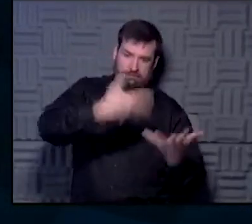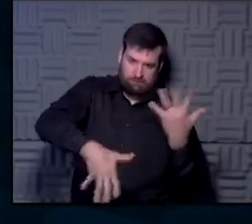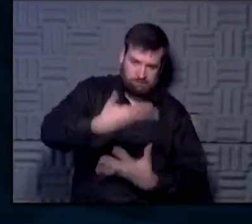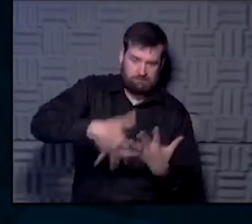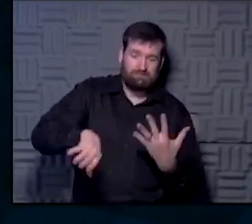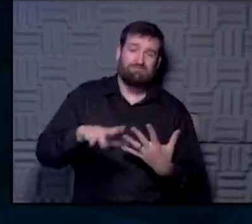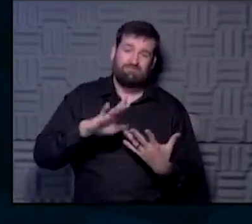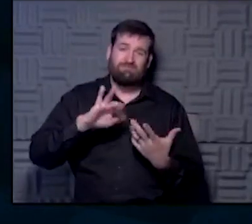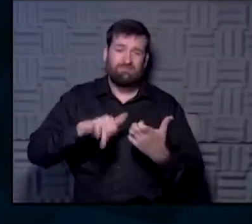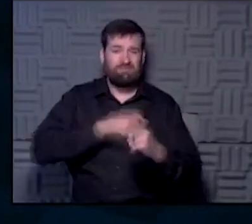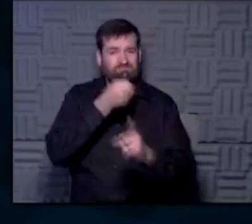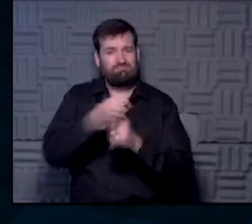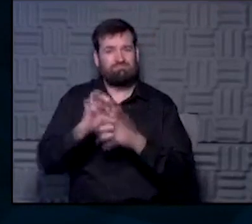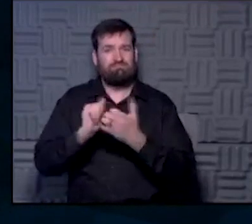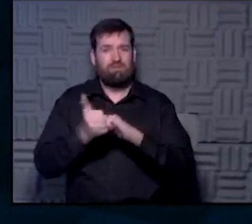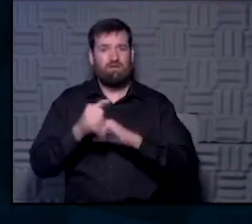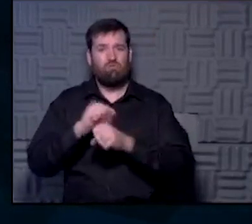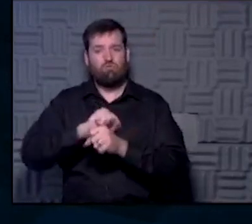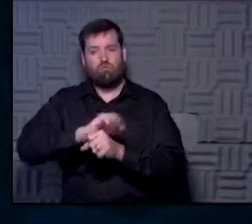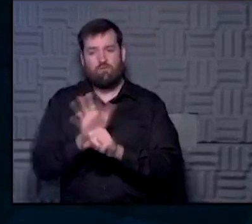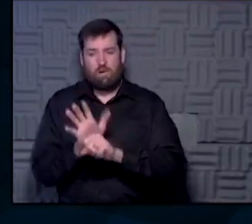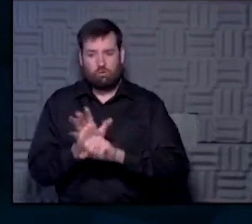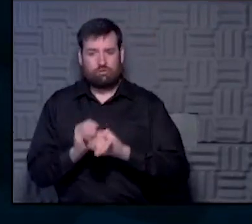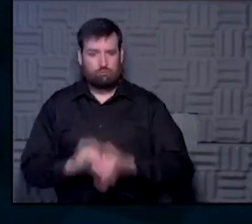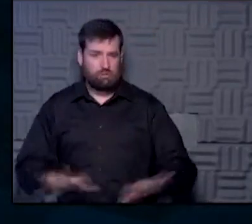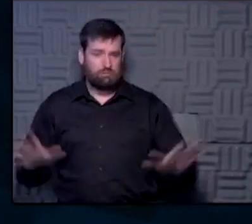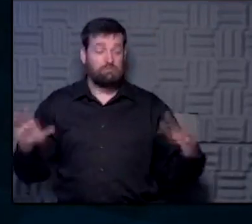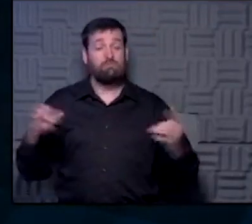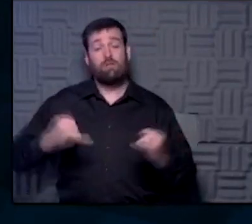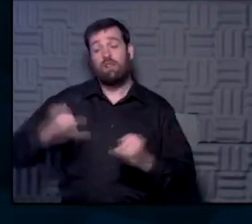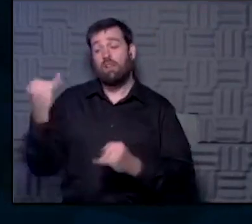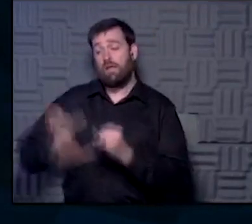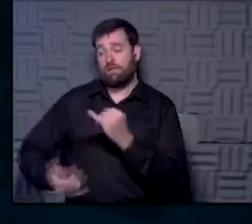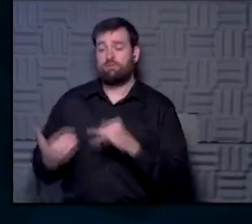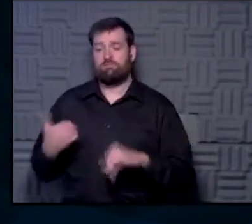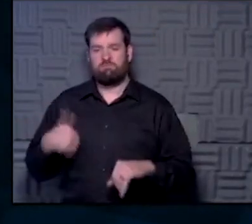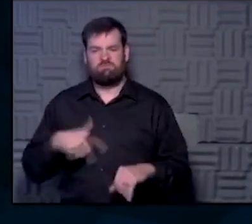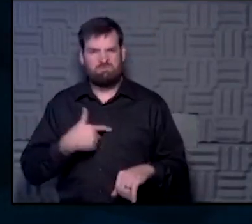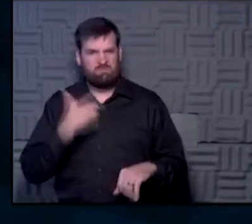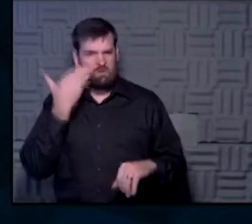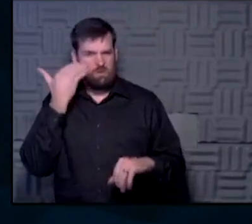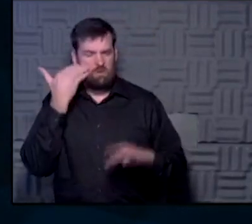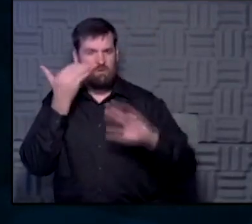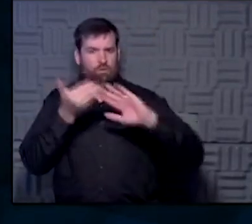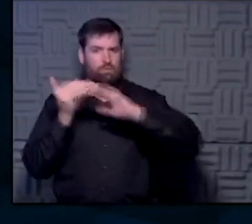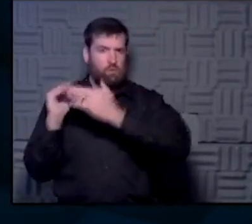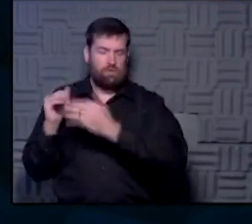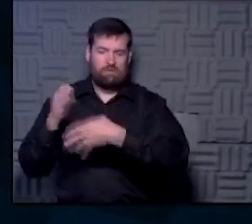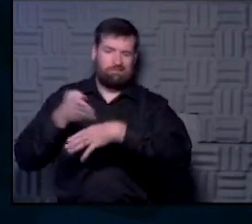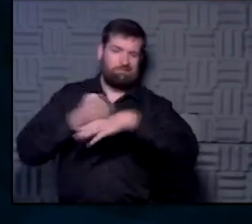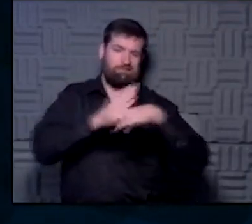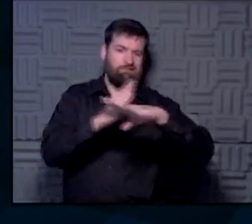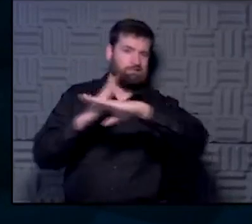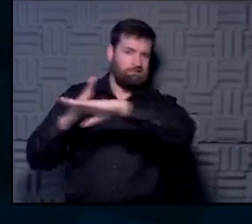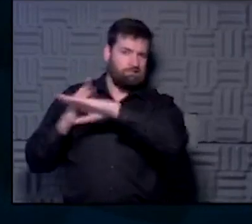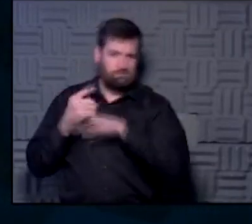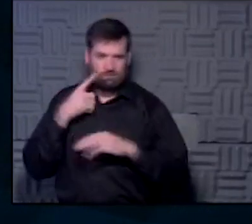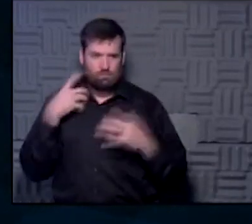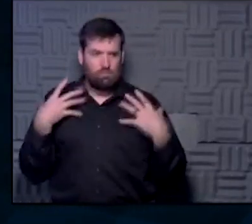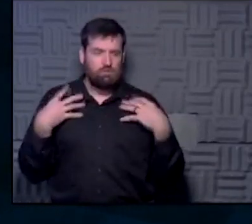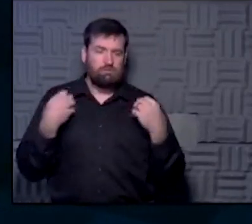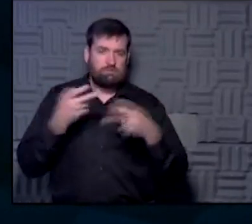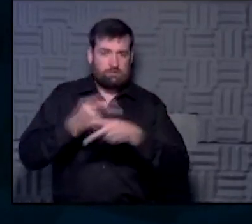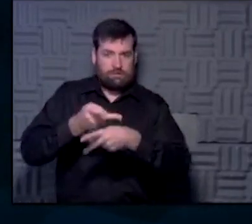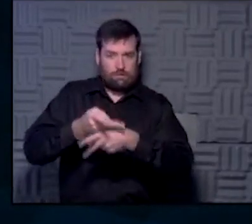out in how we're seeing our COVID cases. And then lastly, we know our community experiences significant barriers to care. So we undertook a large